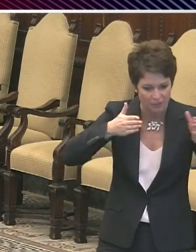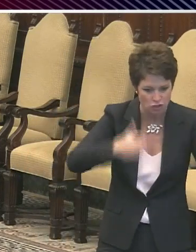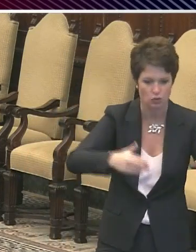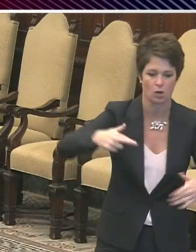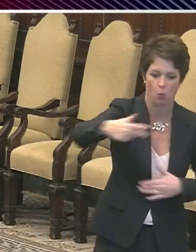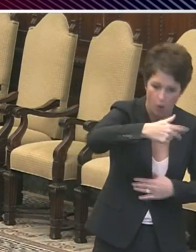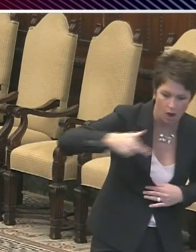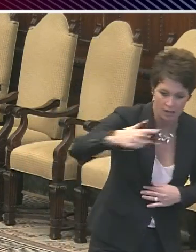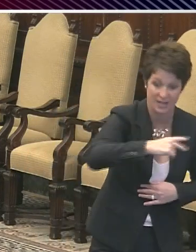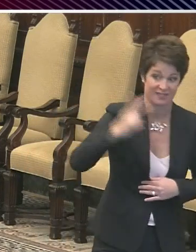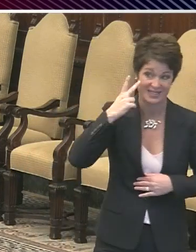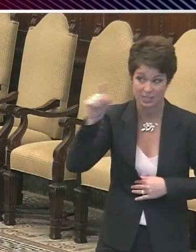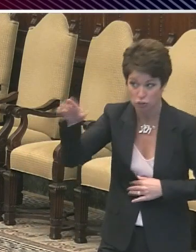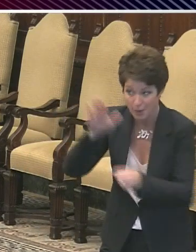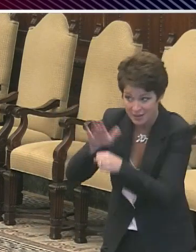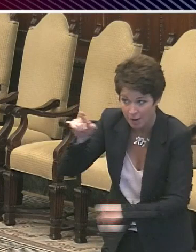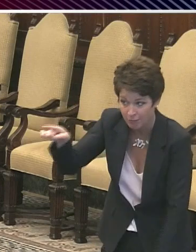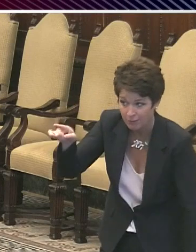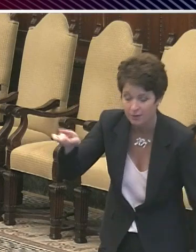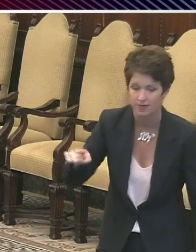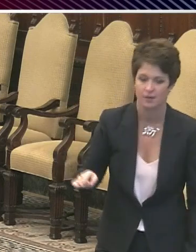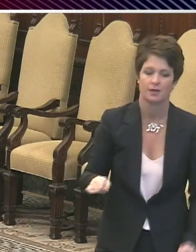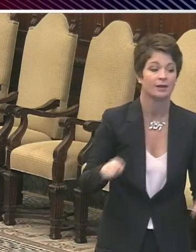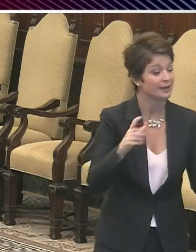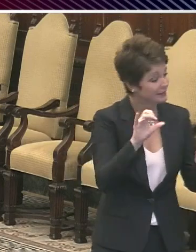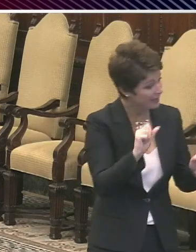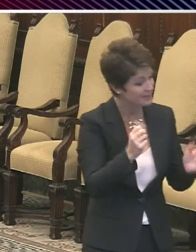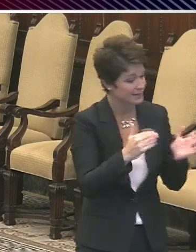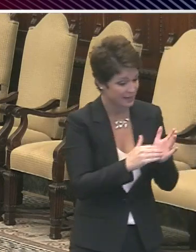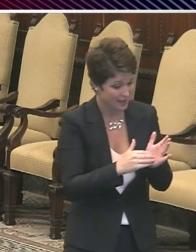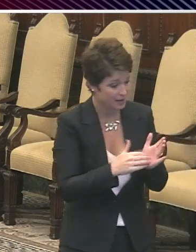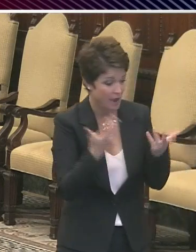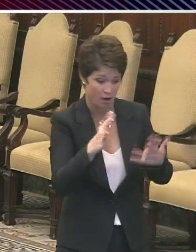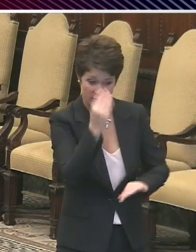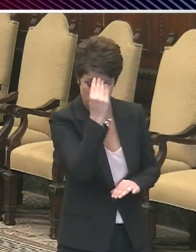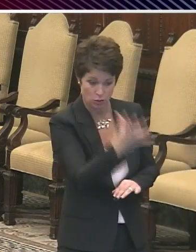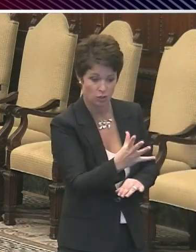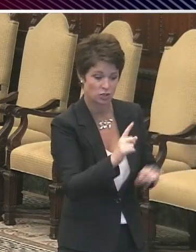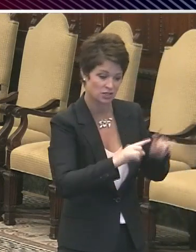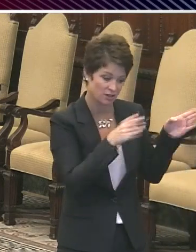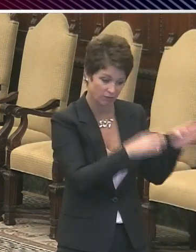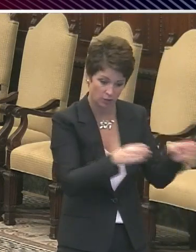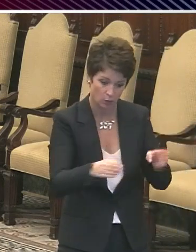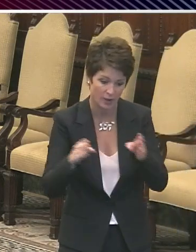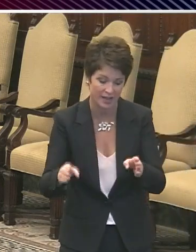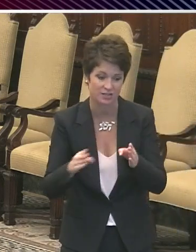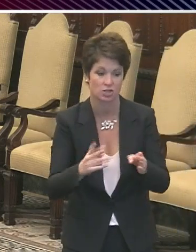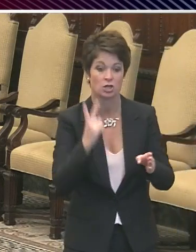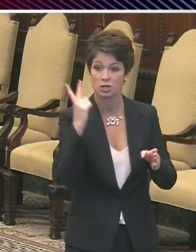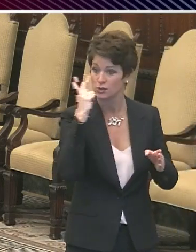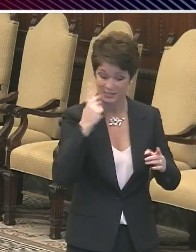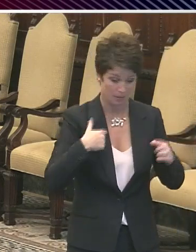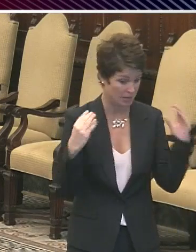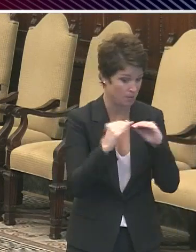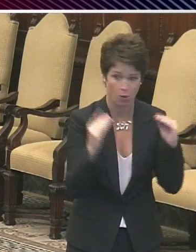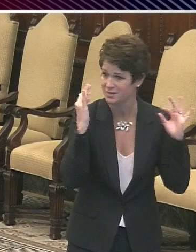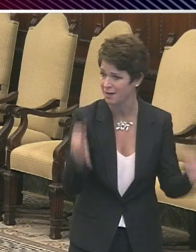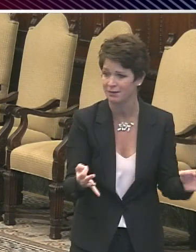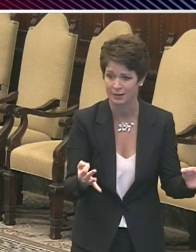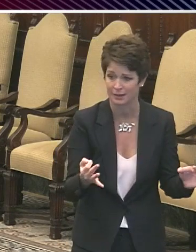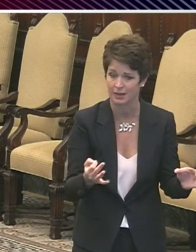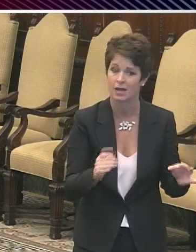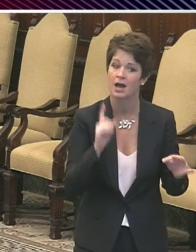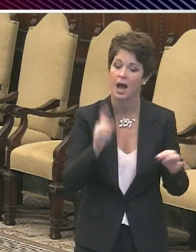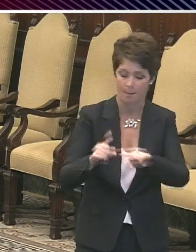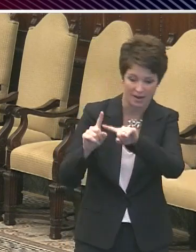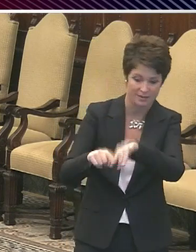facing? Yeah, I think, again, I've already told you that there's ways for them to see more. And obviously, we're going to have to use